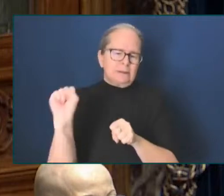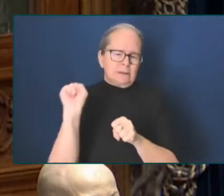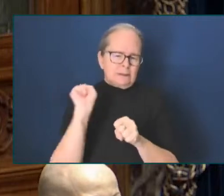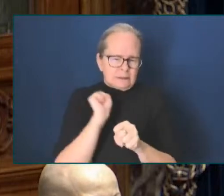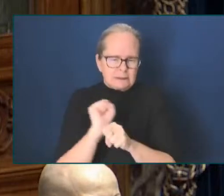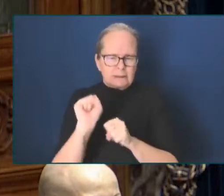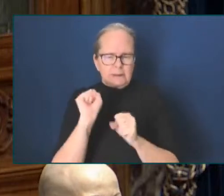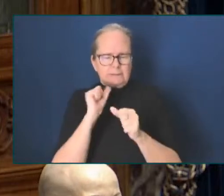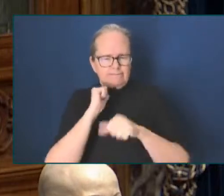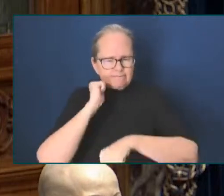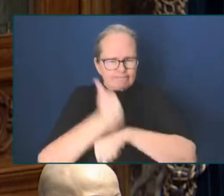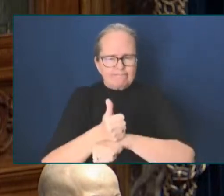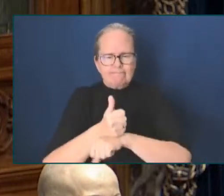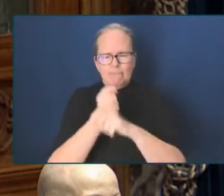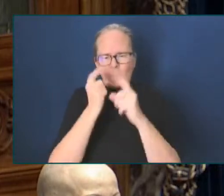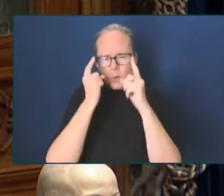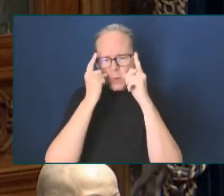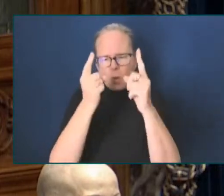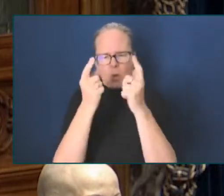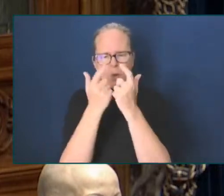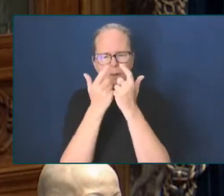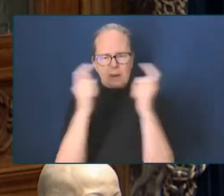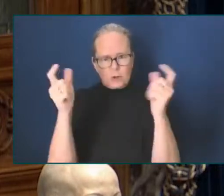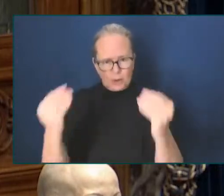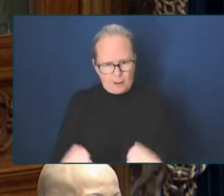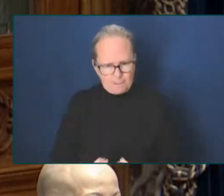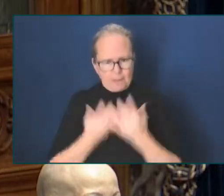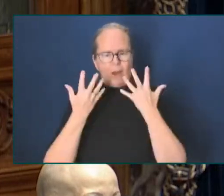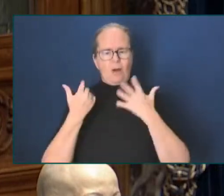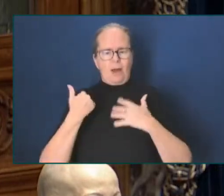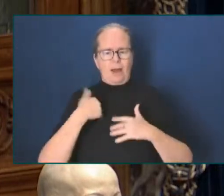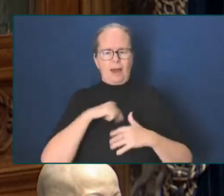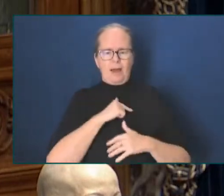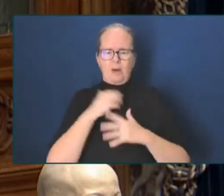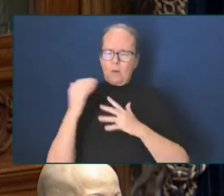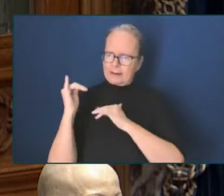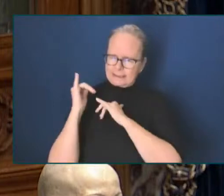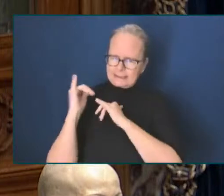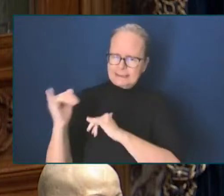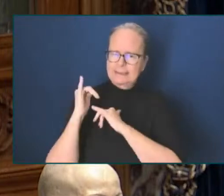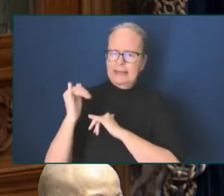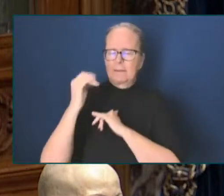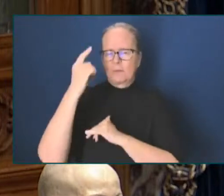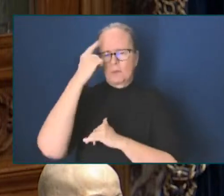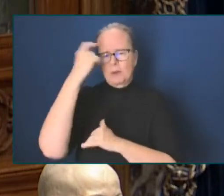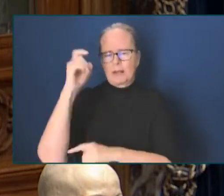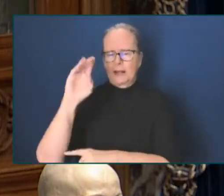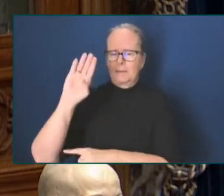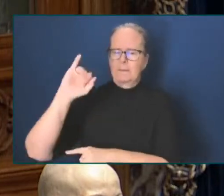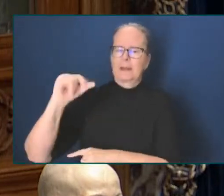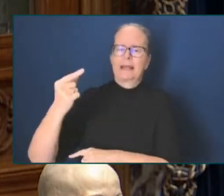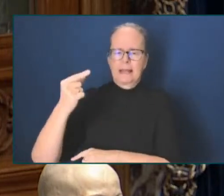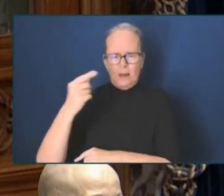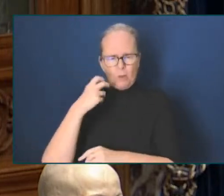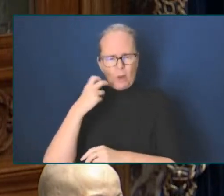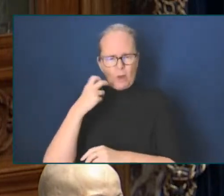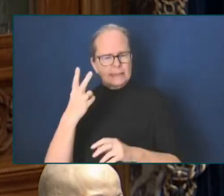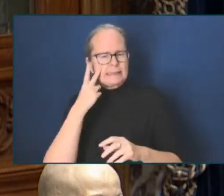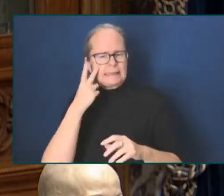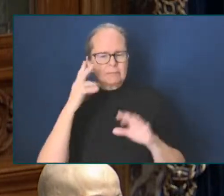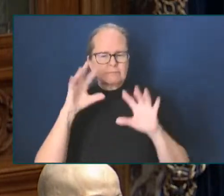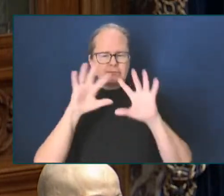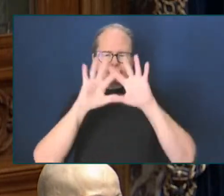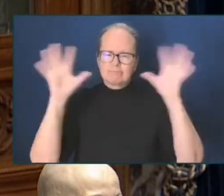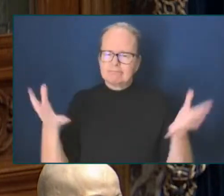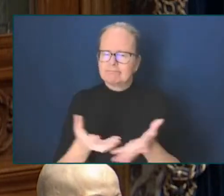imagine a world that is fair, a world of generosity and kindness, a world of hope, a world of abundance